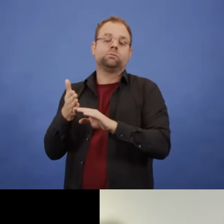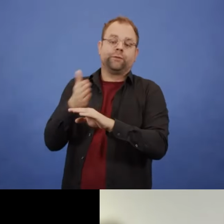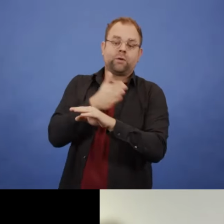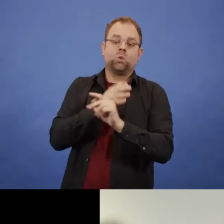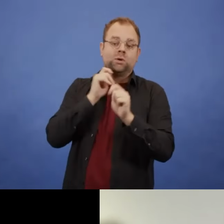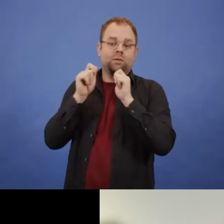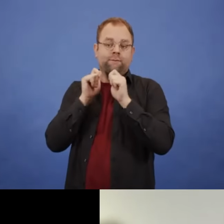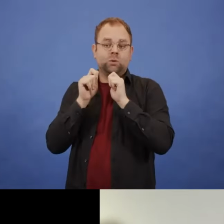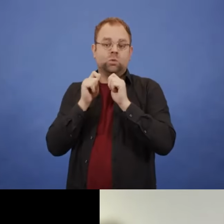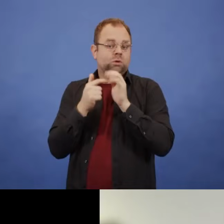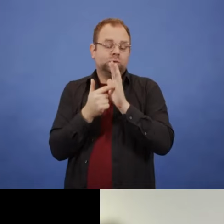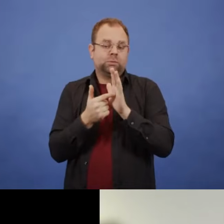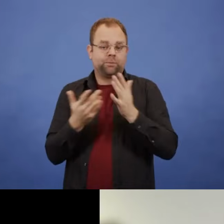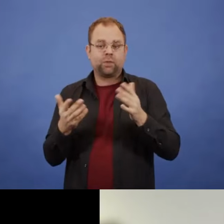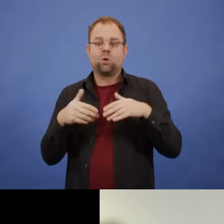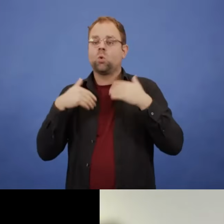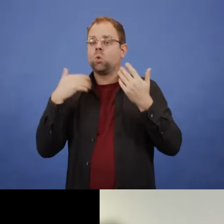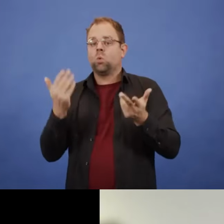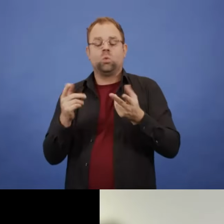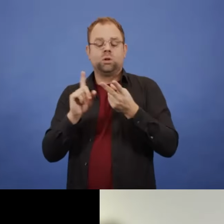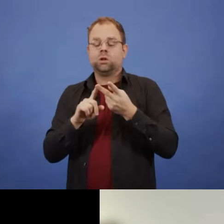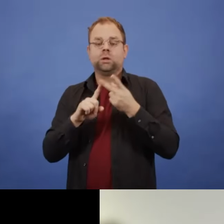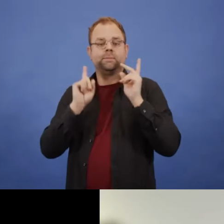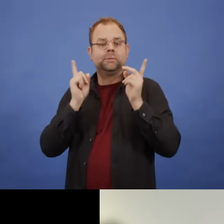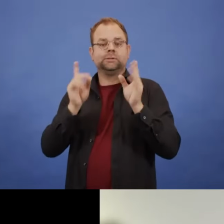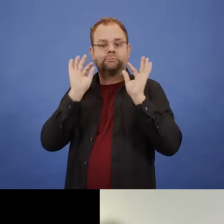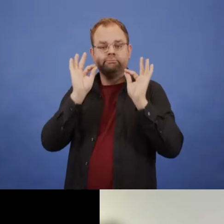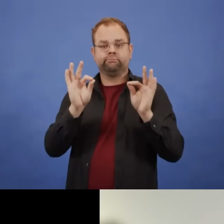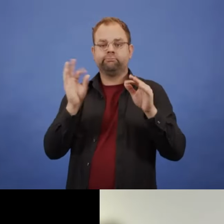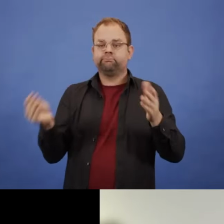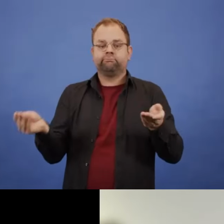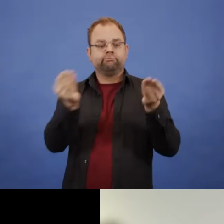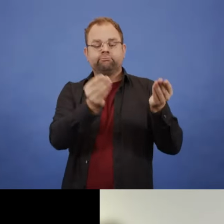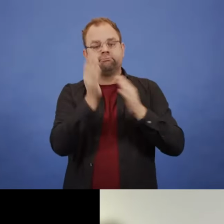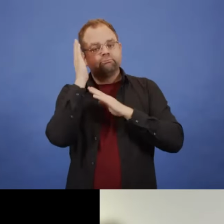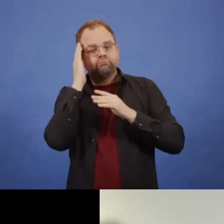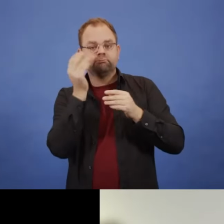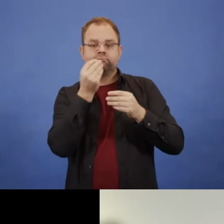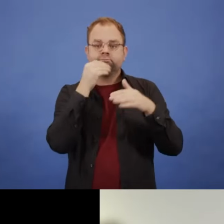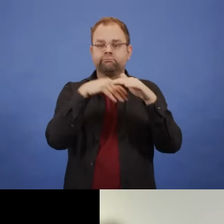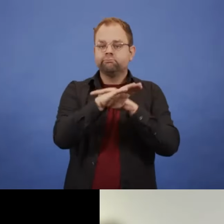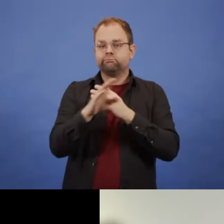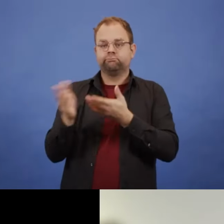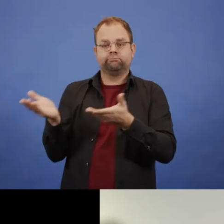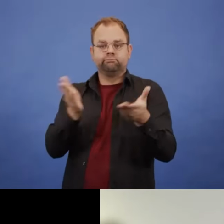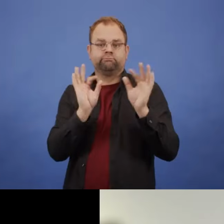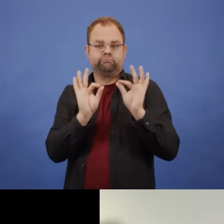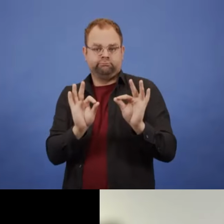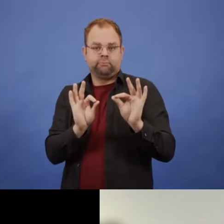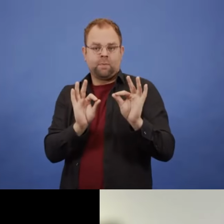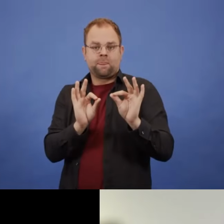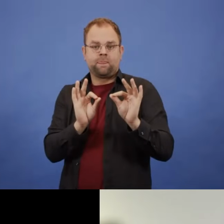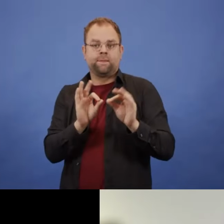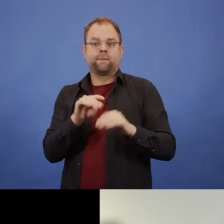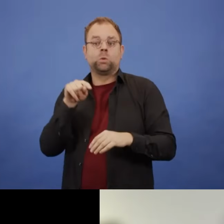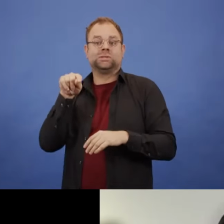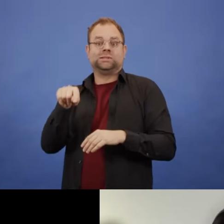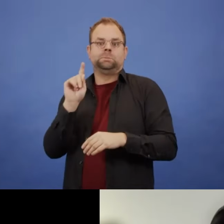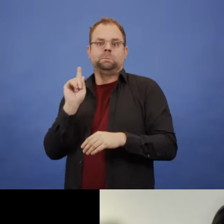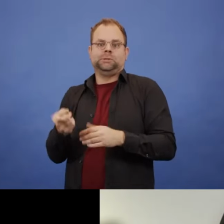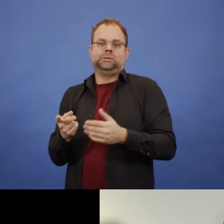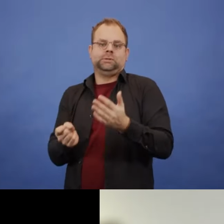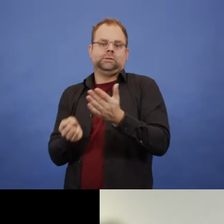not adequate, the procedure shouldn't be accelerated. Thank you, Matilde.